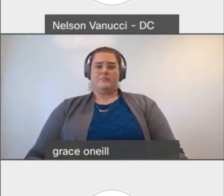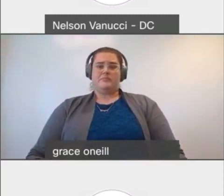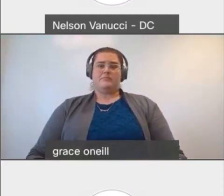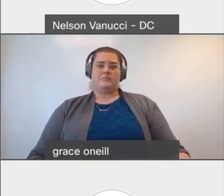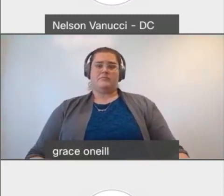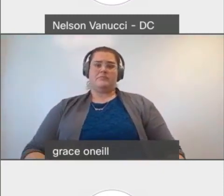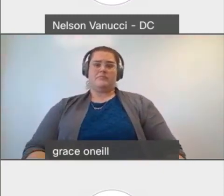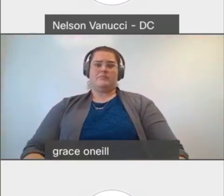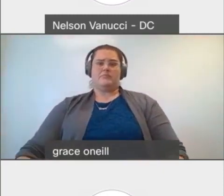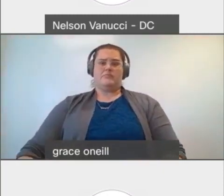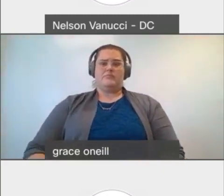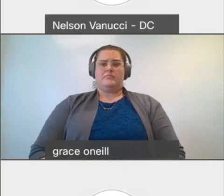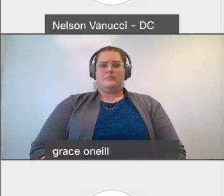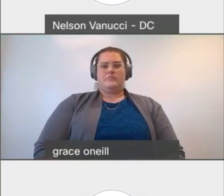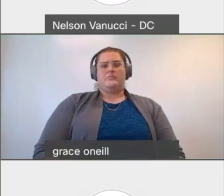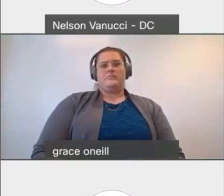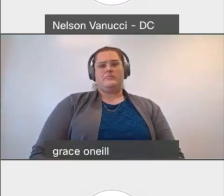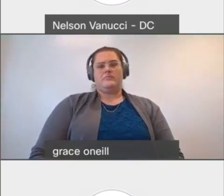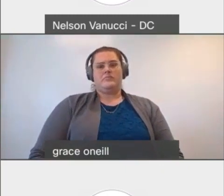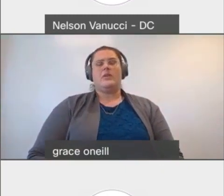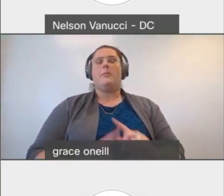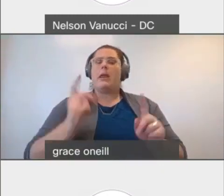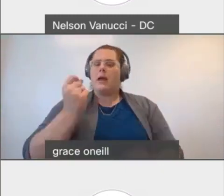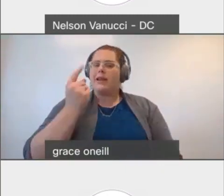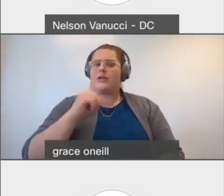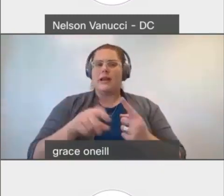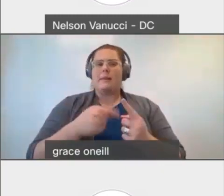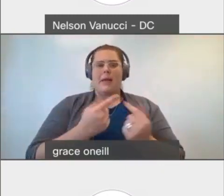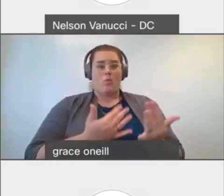no, I understand about getting them approved.